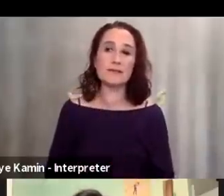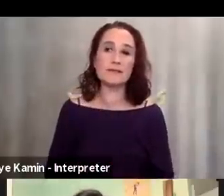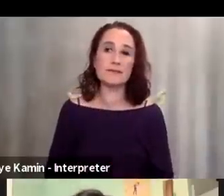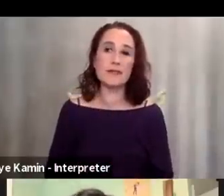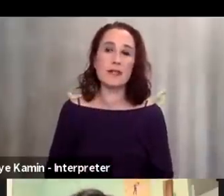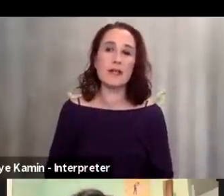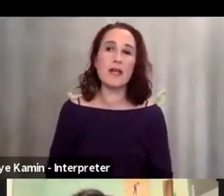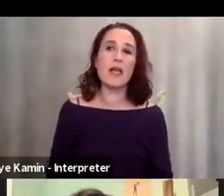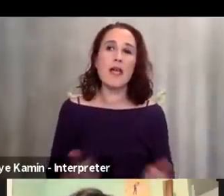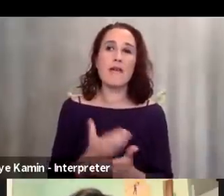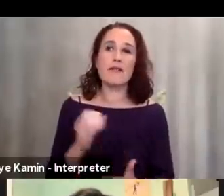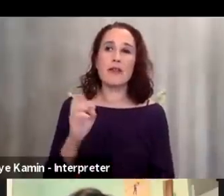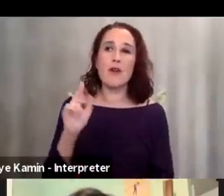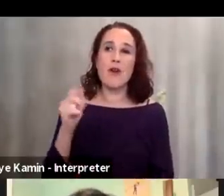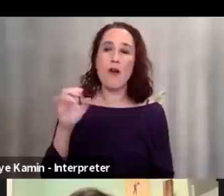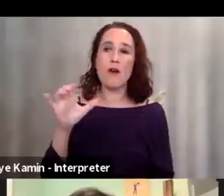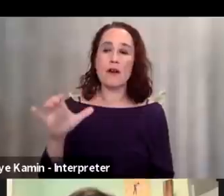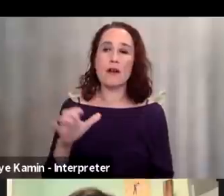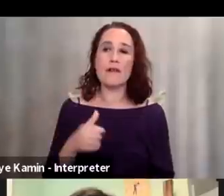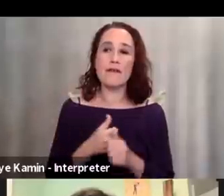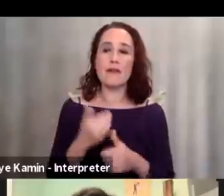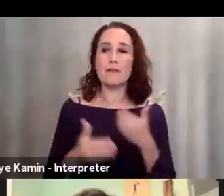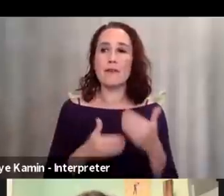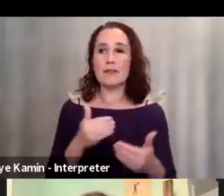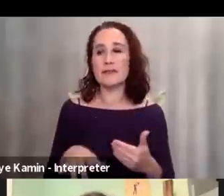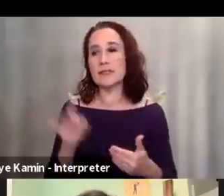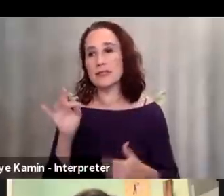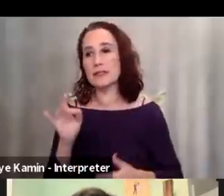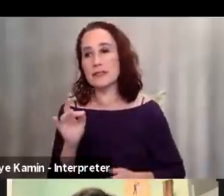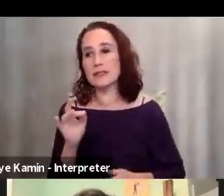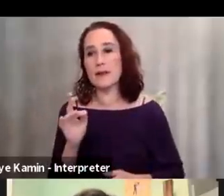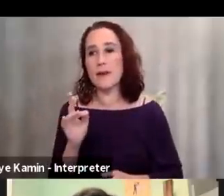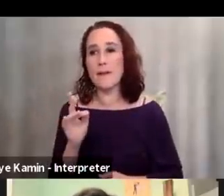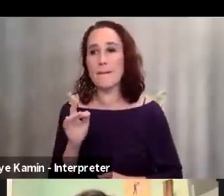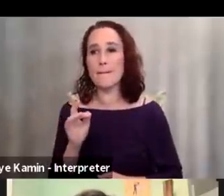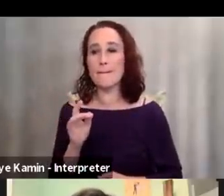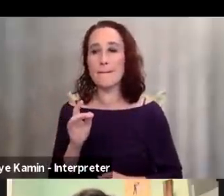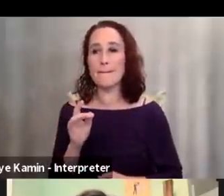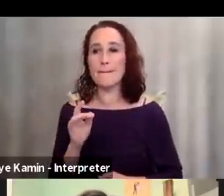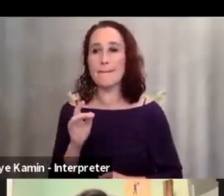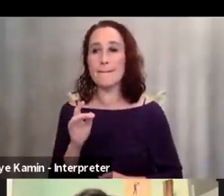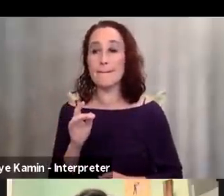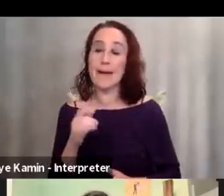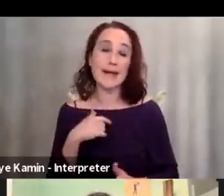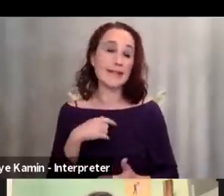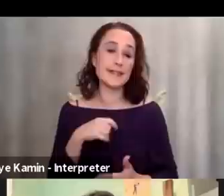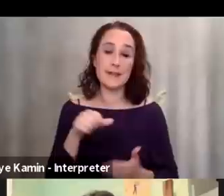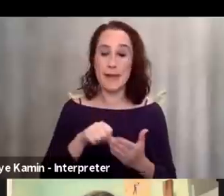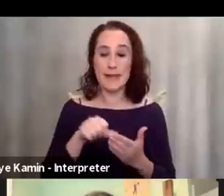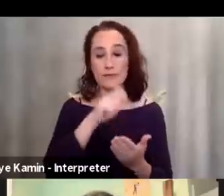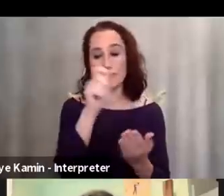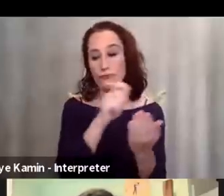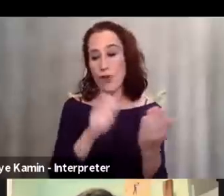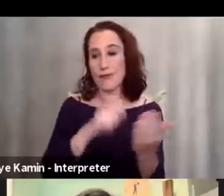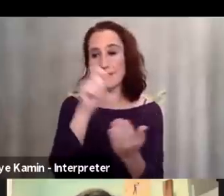sort of organic to the process of discovery that comes from writing pages. Even if I